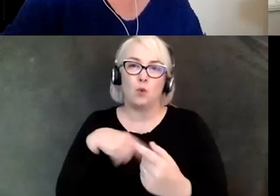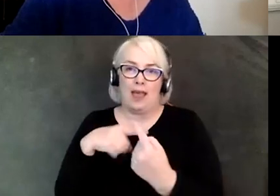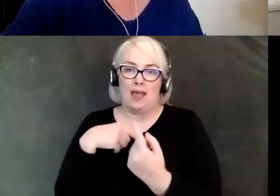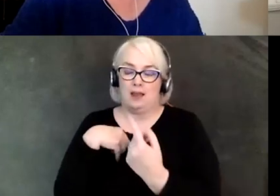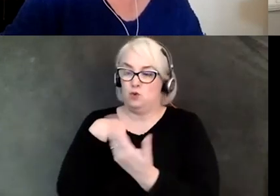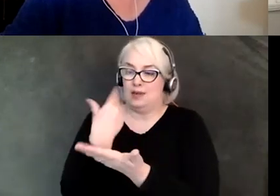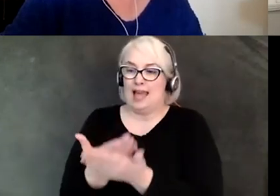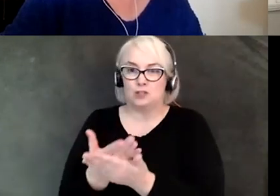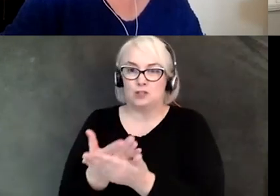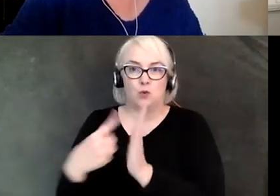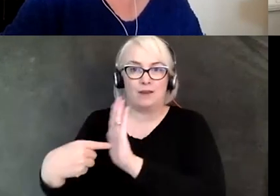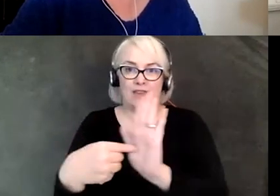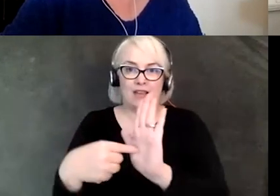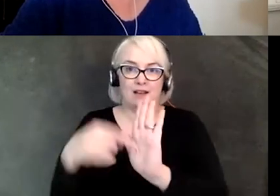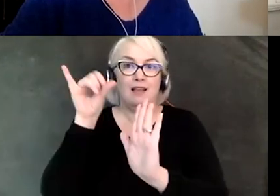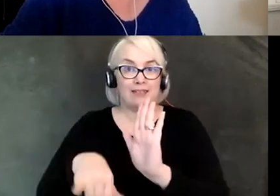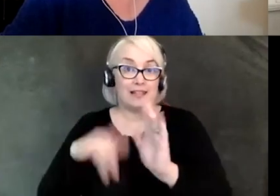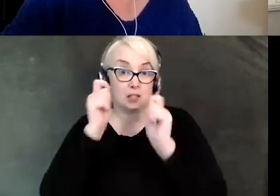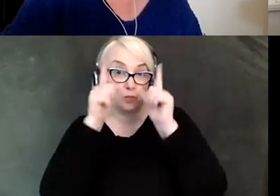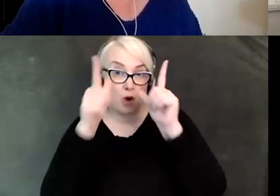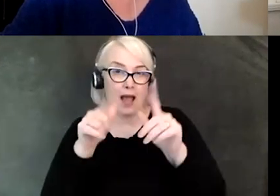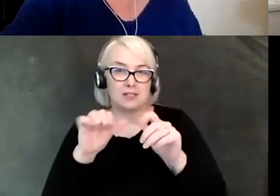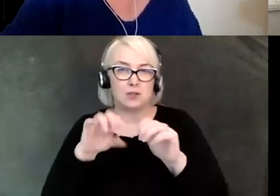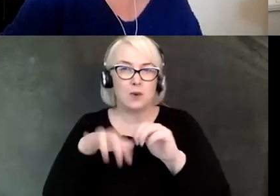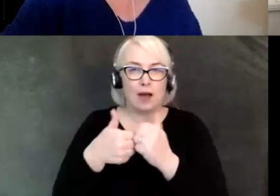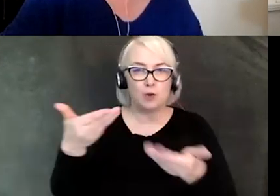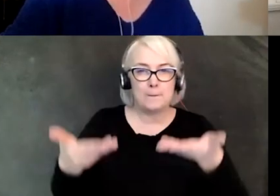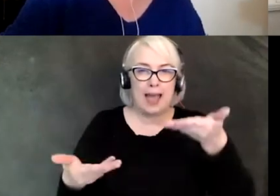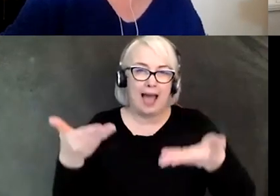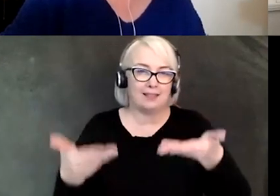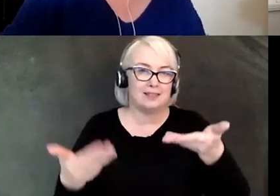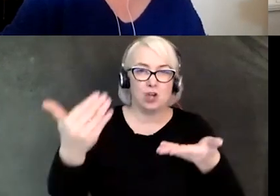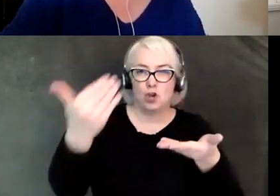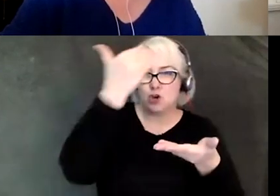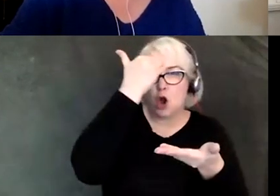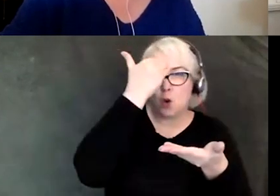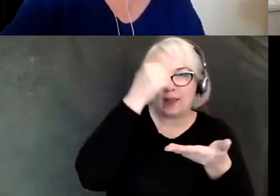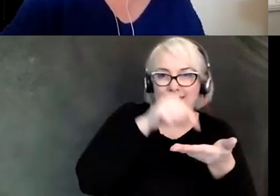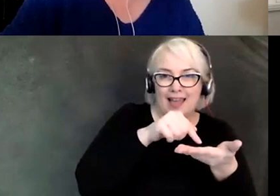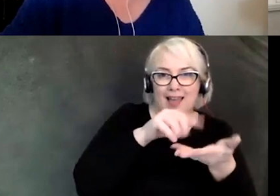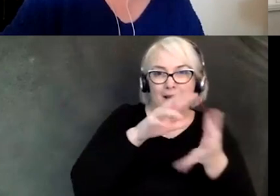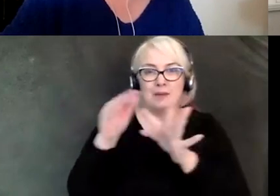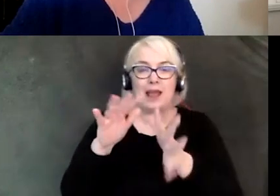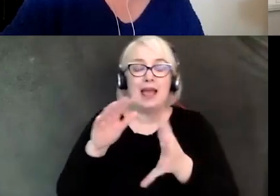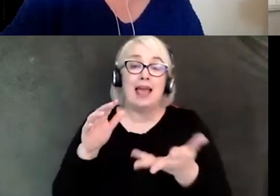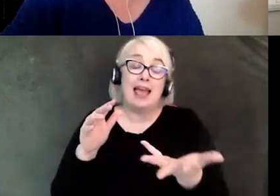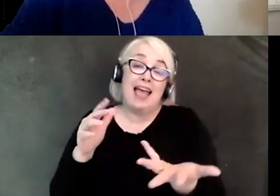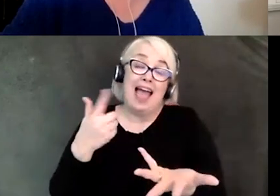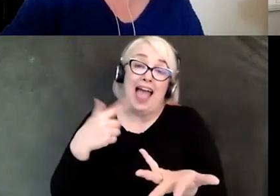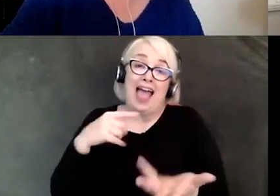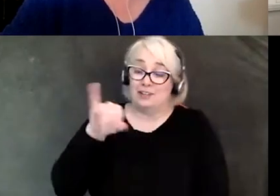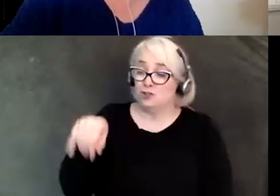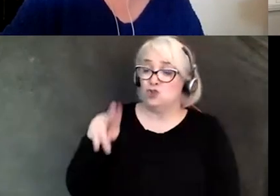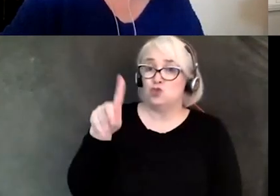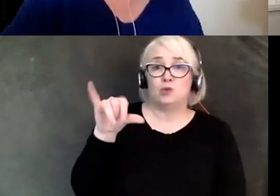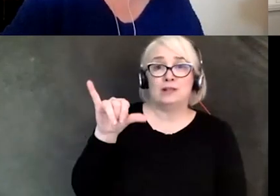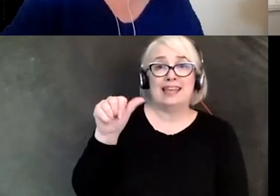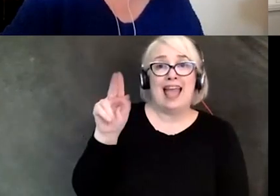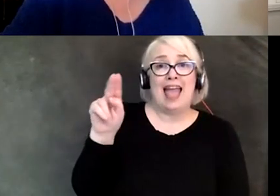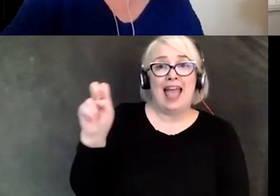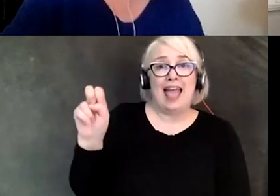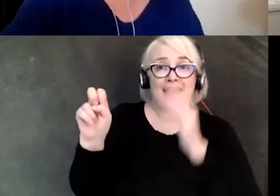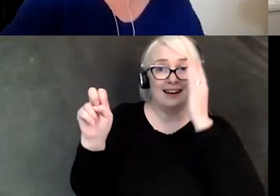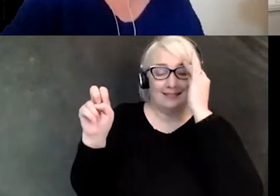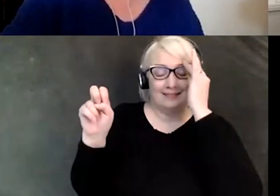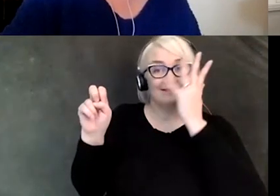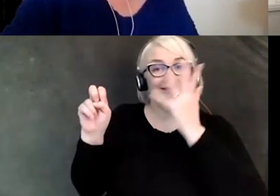surprise. And how do you balance knowing them? I think the, I think the, the ace we had was Julianne because we were able to hide Ryan a